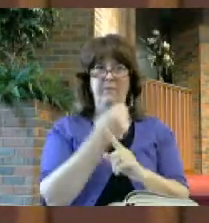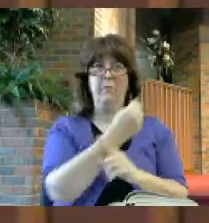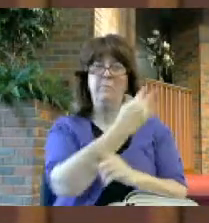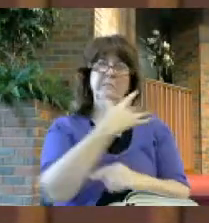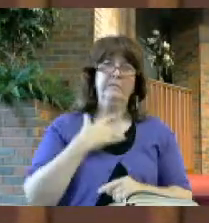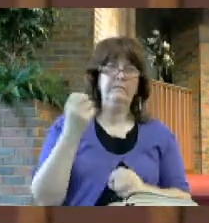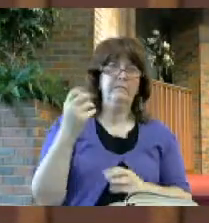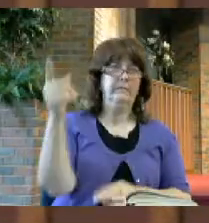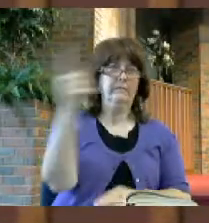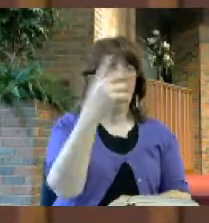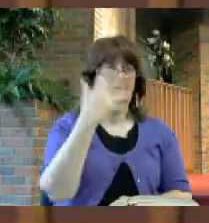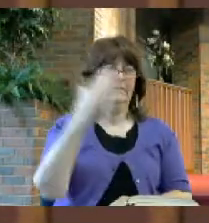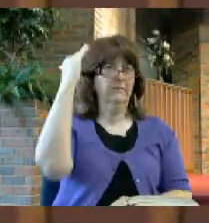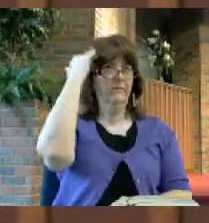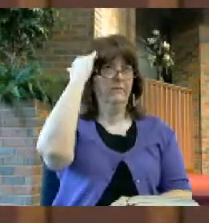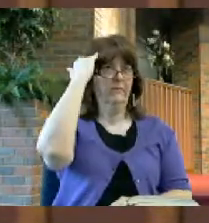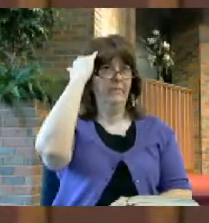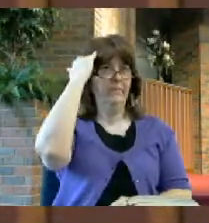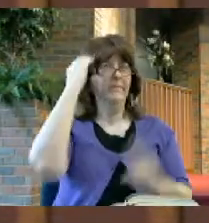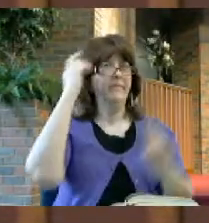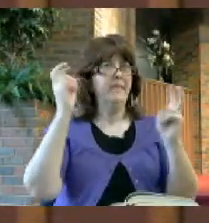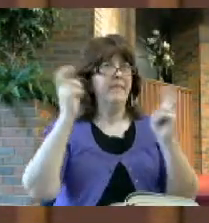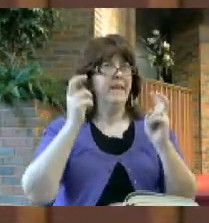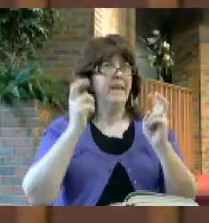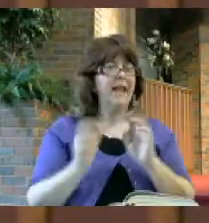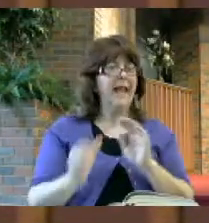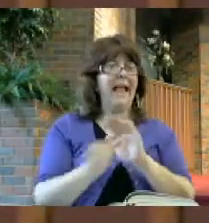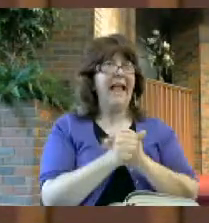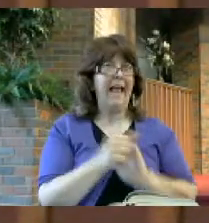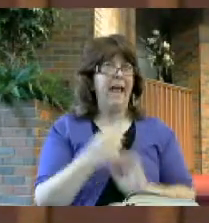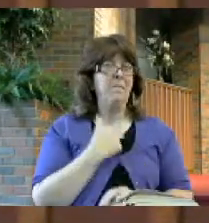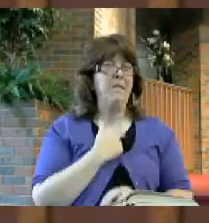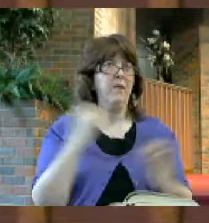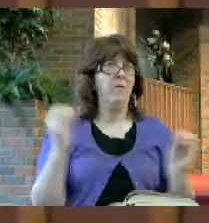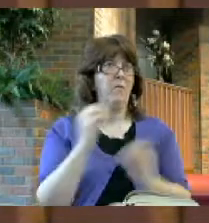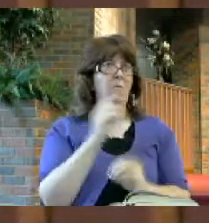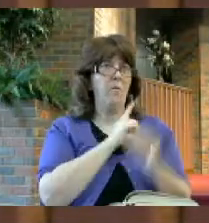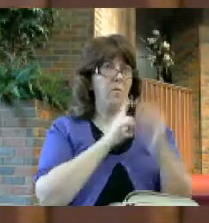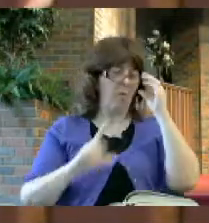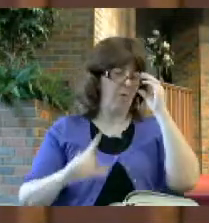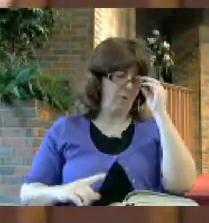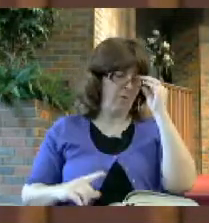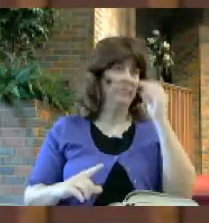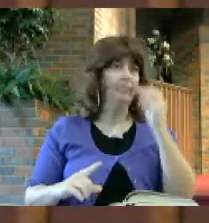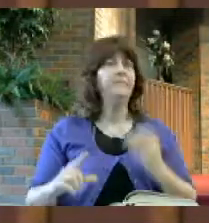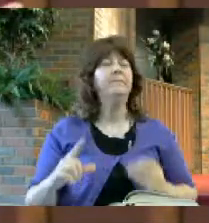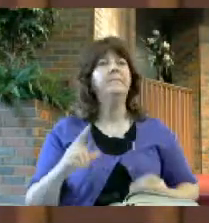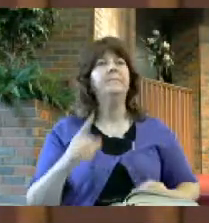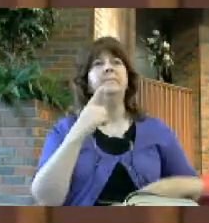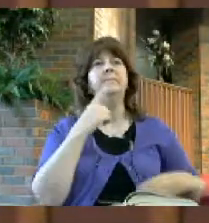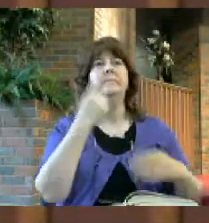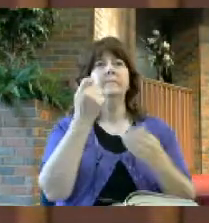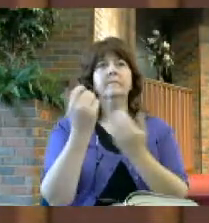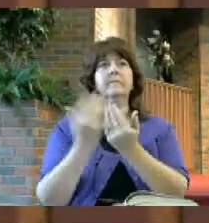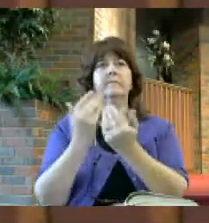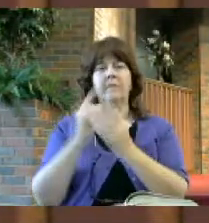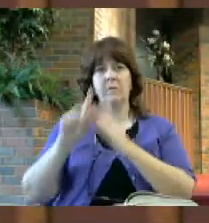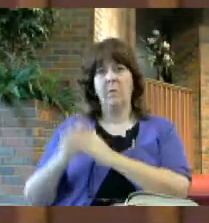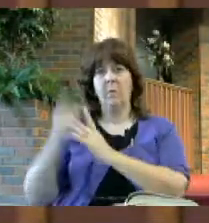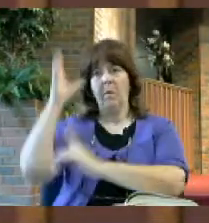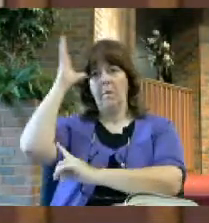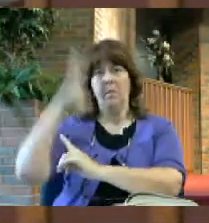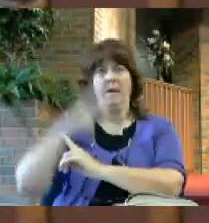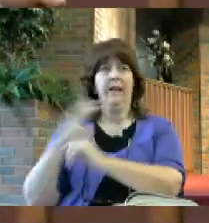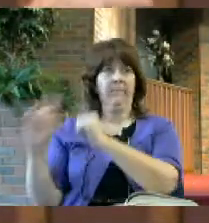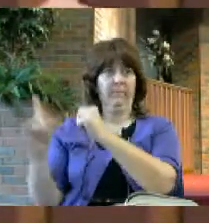"Hide Me Away, O Lord." And if you don't know, it's pretty simple, but the guys will start out and sing the lead part, "Hide Me Away, O Lord,"